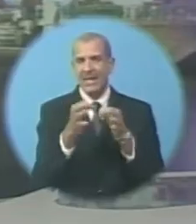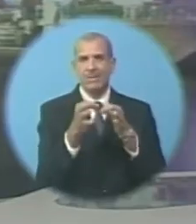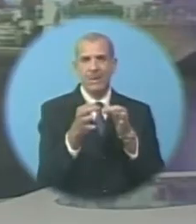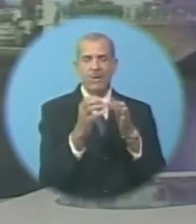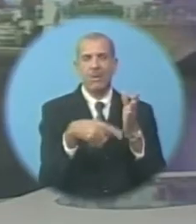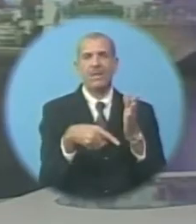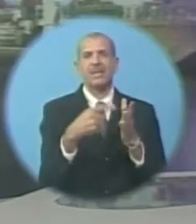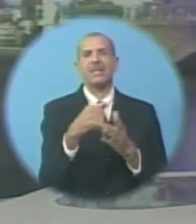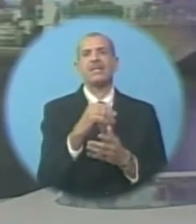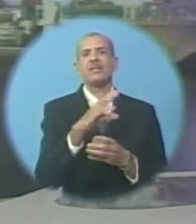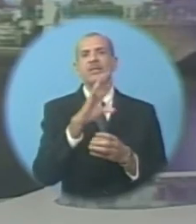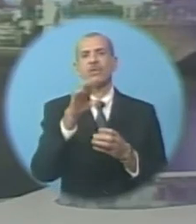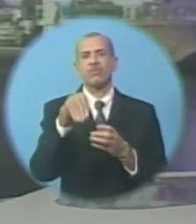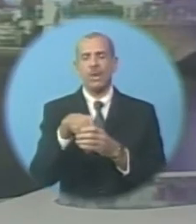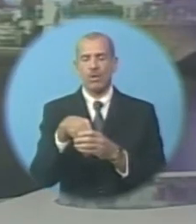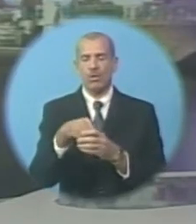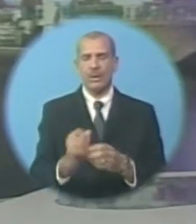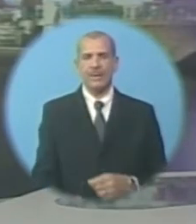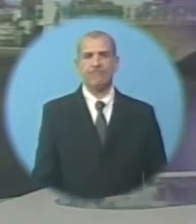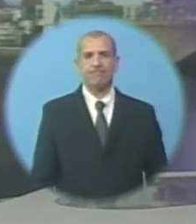a policy should entail.